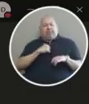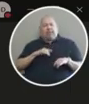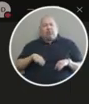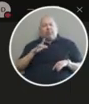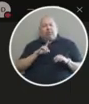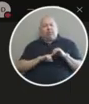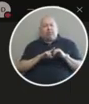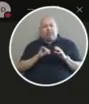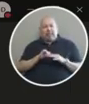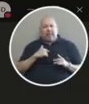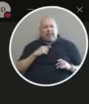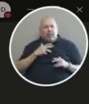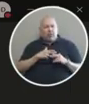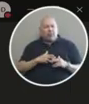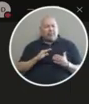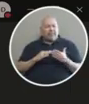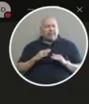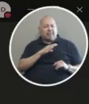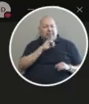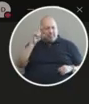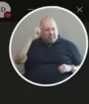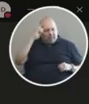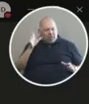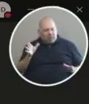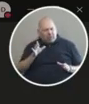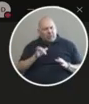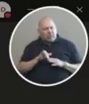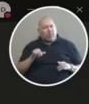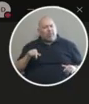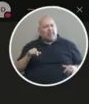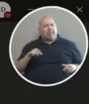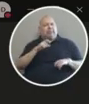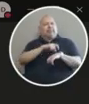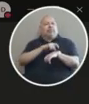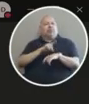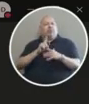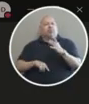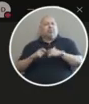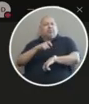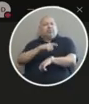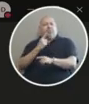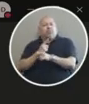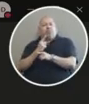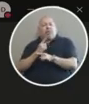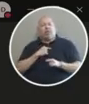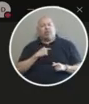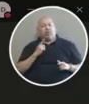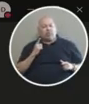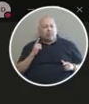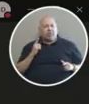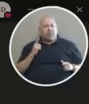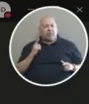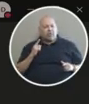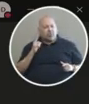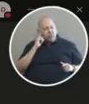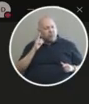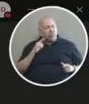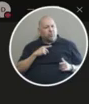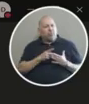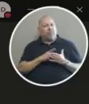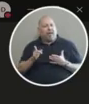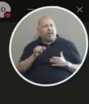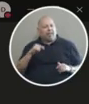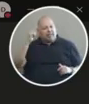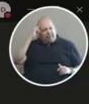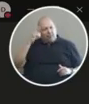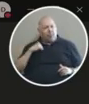Pasoan, that I call out to my city and my mayor and urge them that this is the time to do what is right. You failed us as a local government, quite frankly,